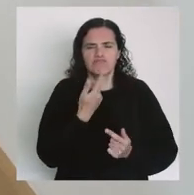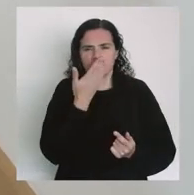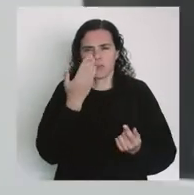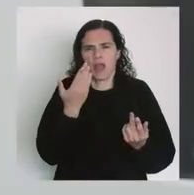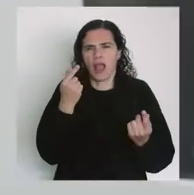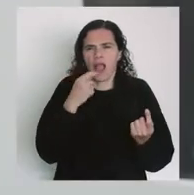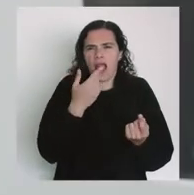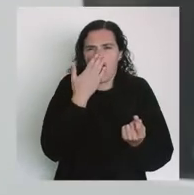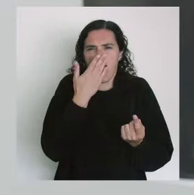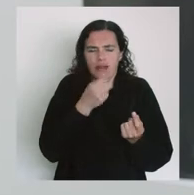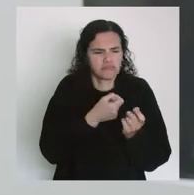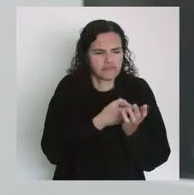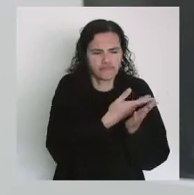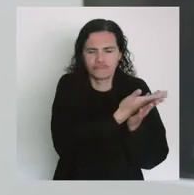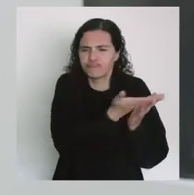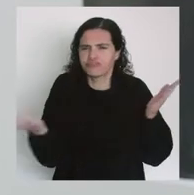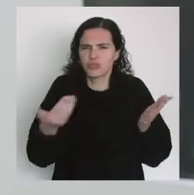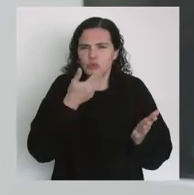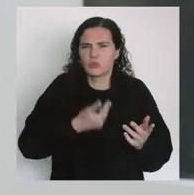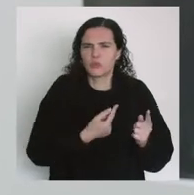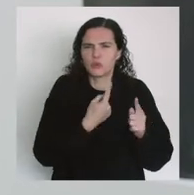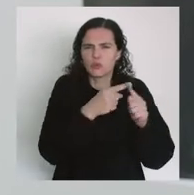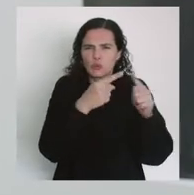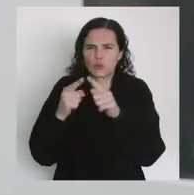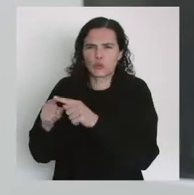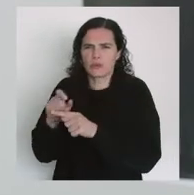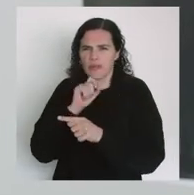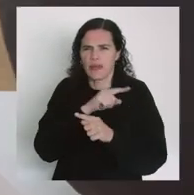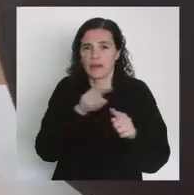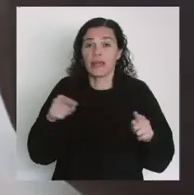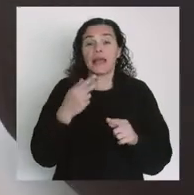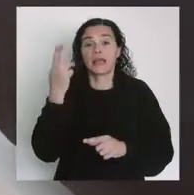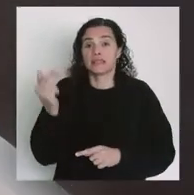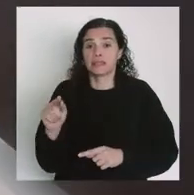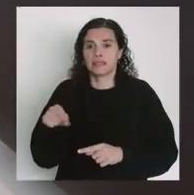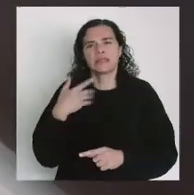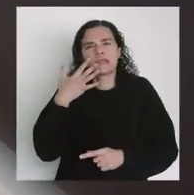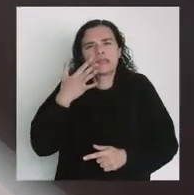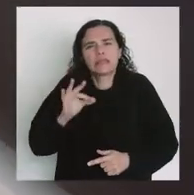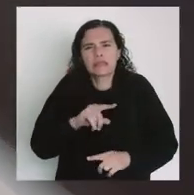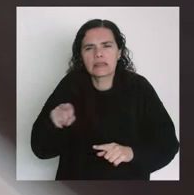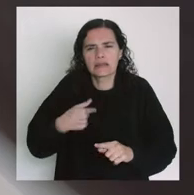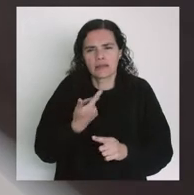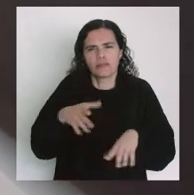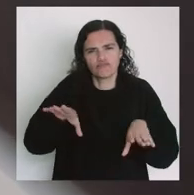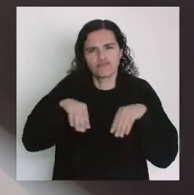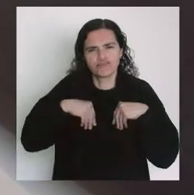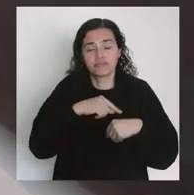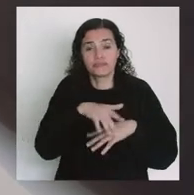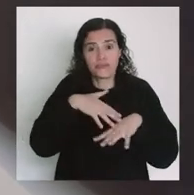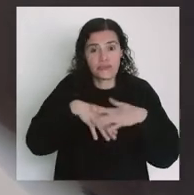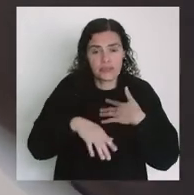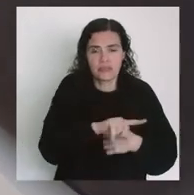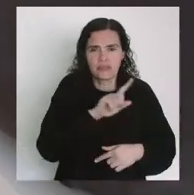cover every kind of experimentation the artist attempted or embraced. You know, if